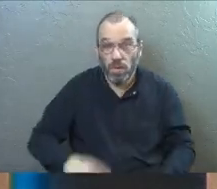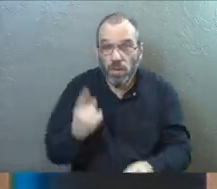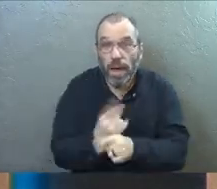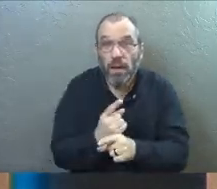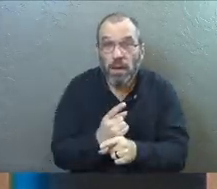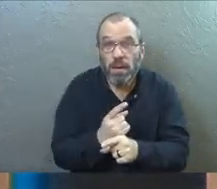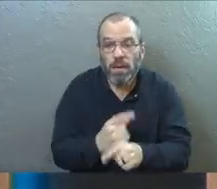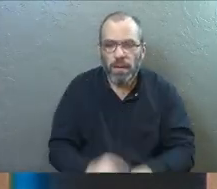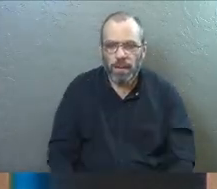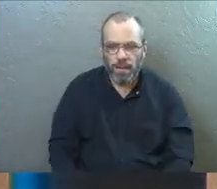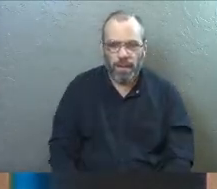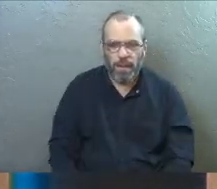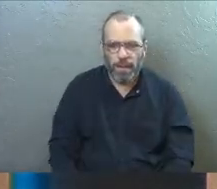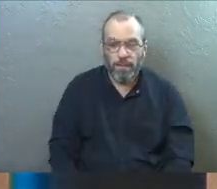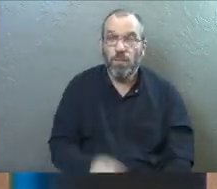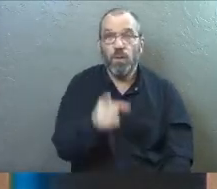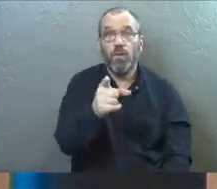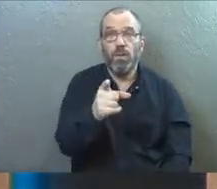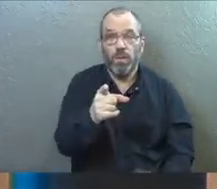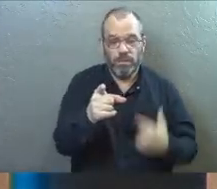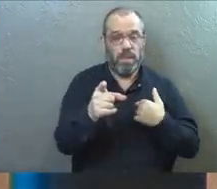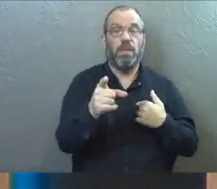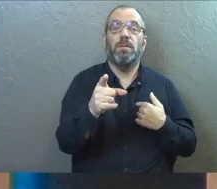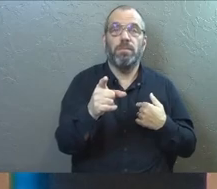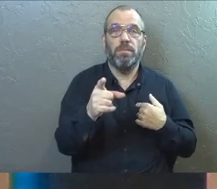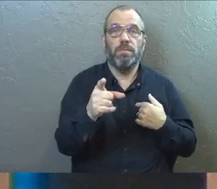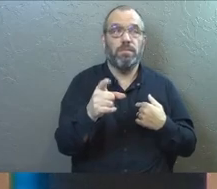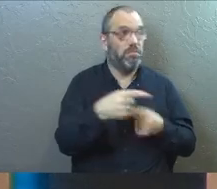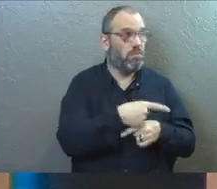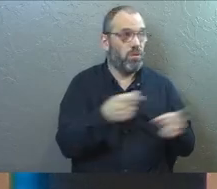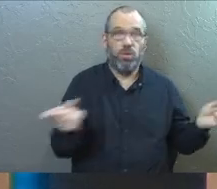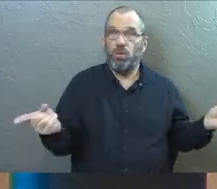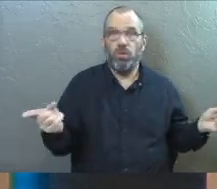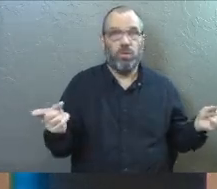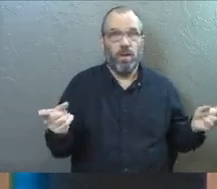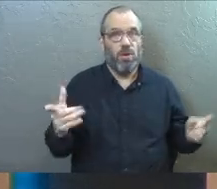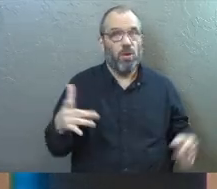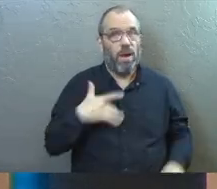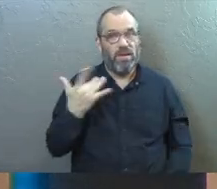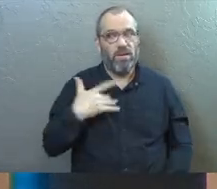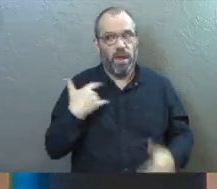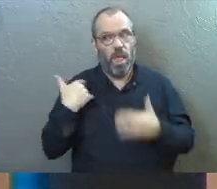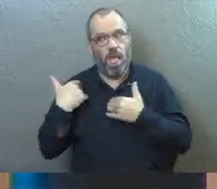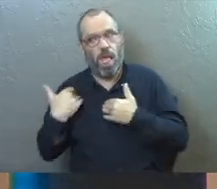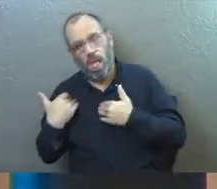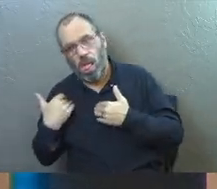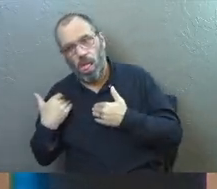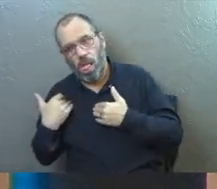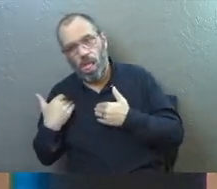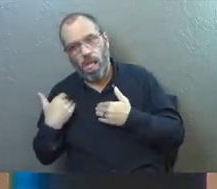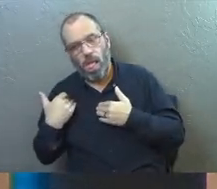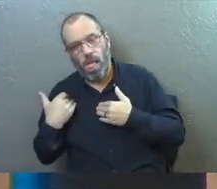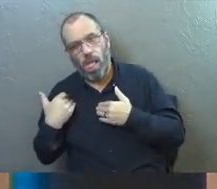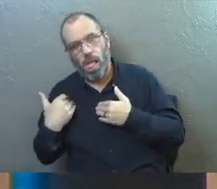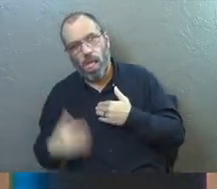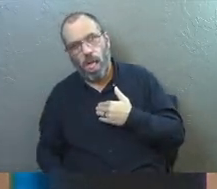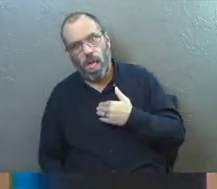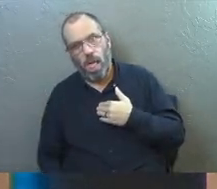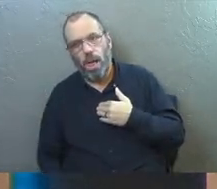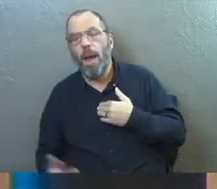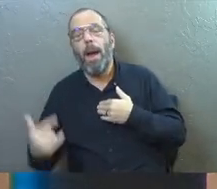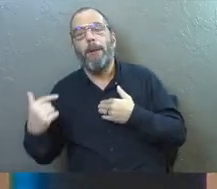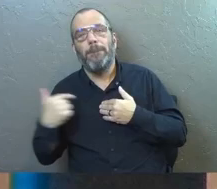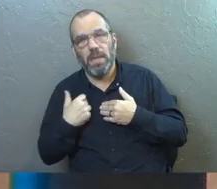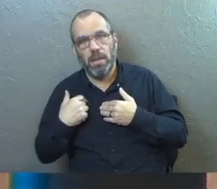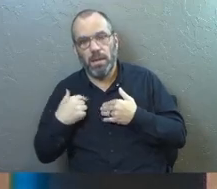Right? You did, I did. Again, we've got to feel the weight. Think of it like this. I